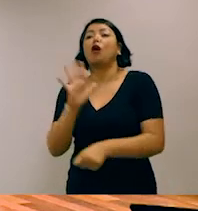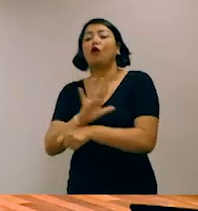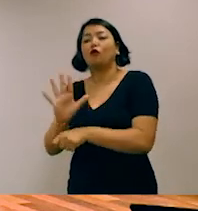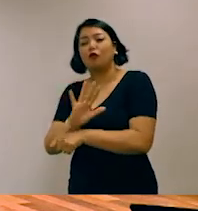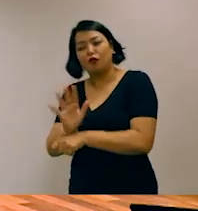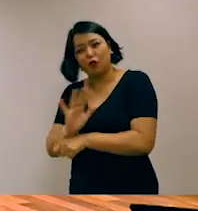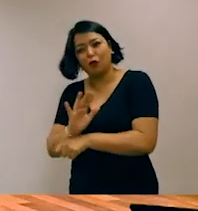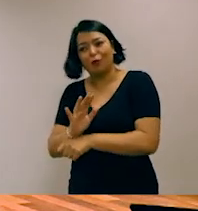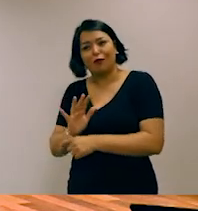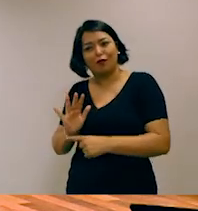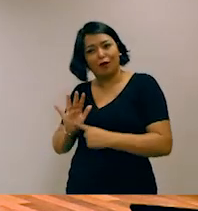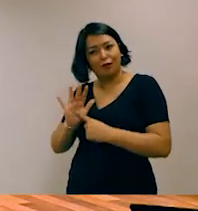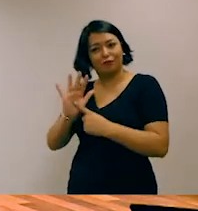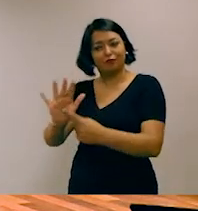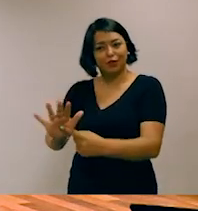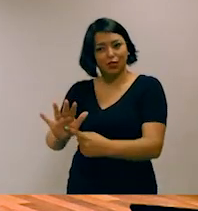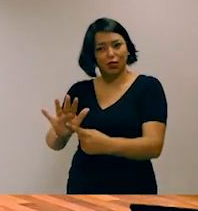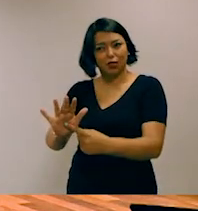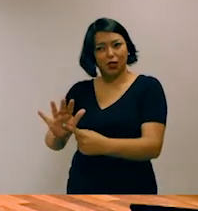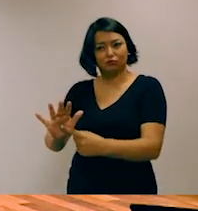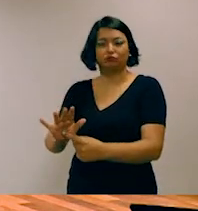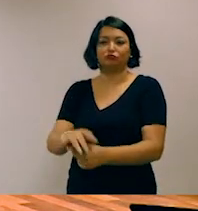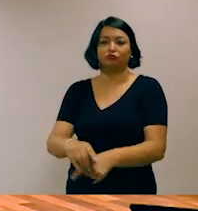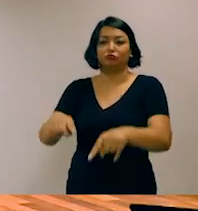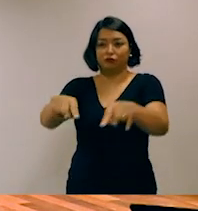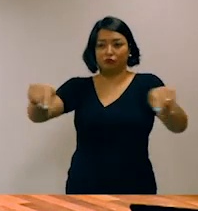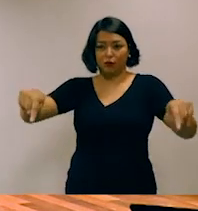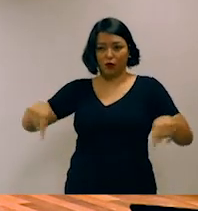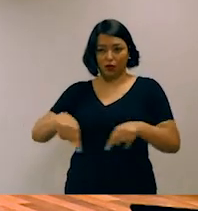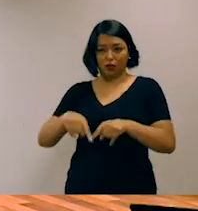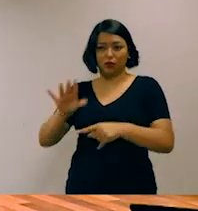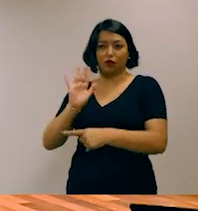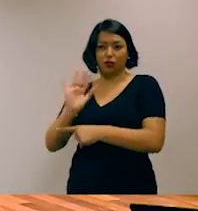the selection using other additional criteria.